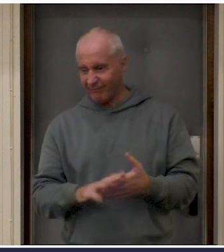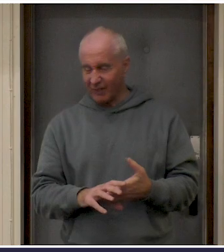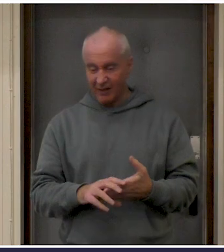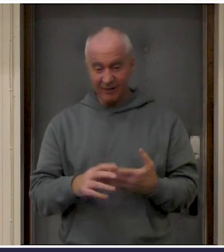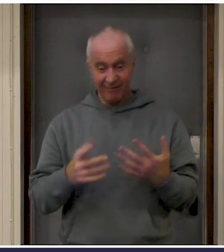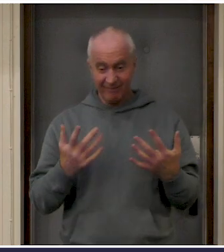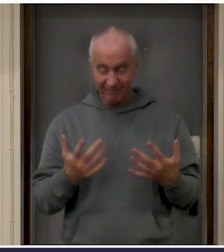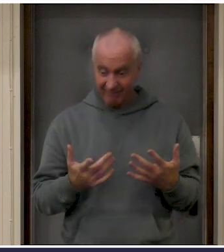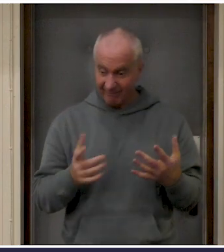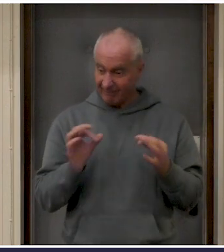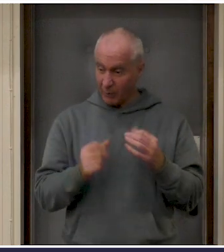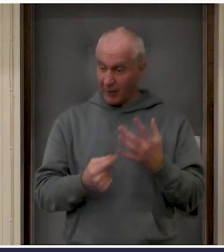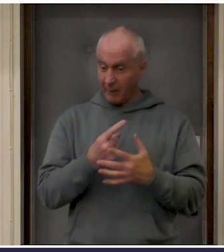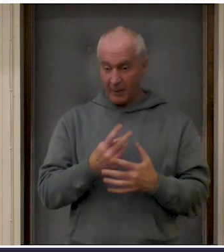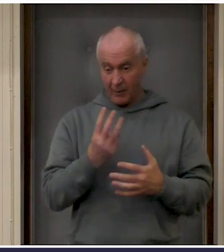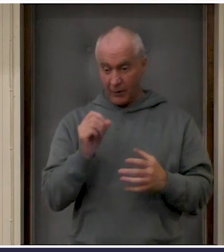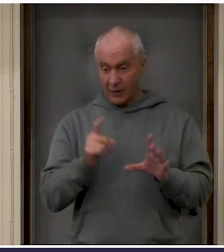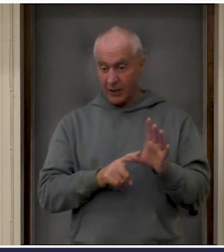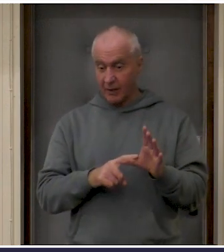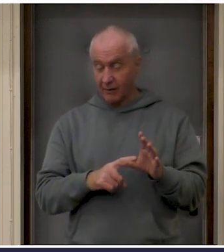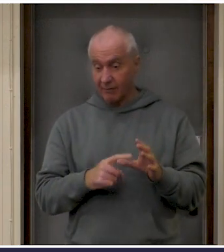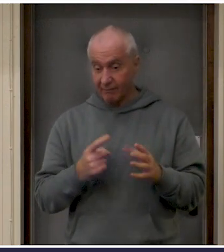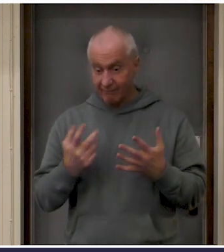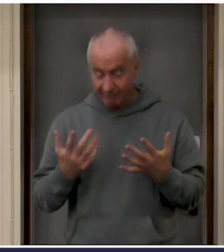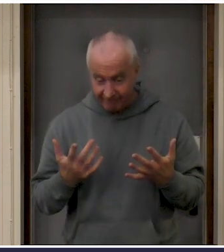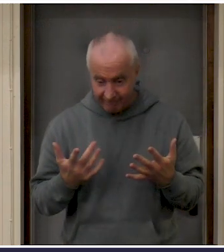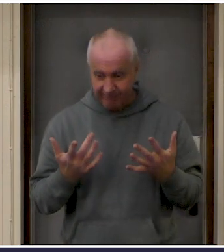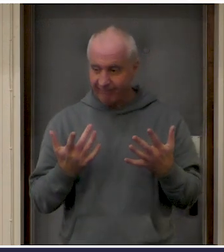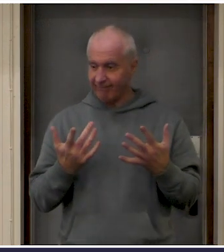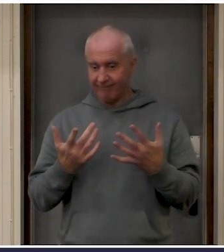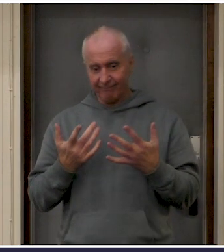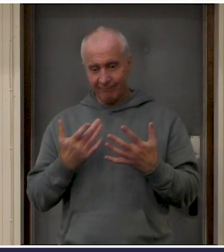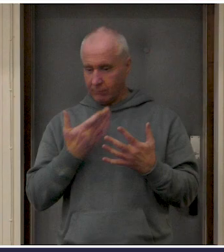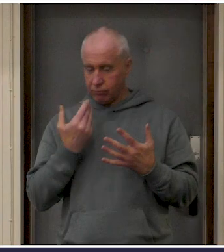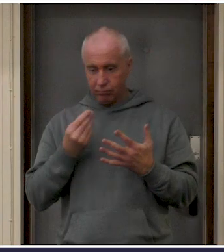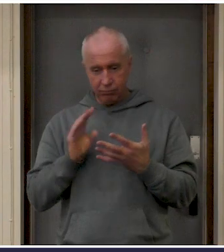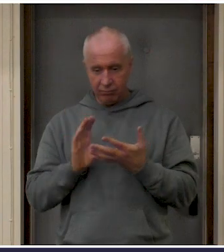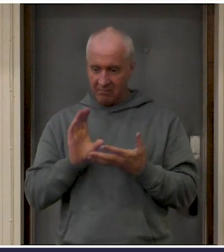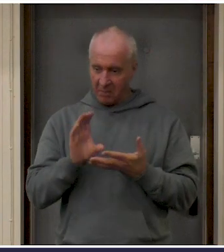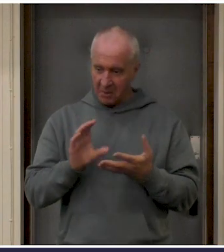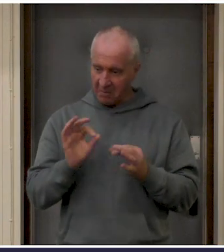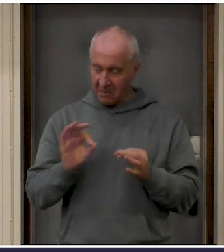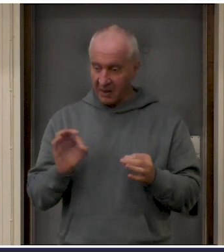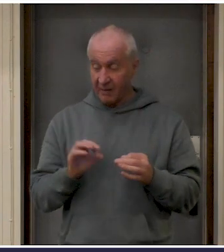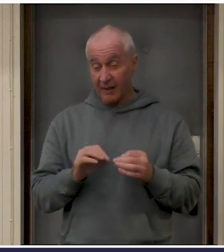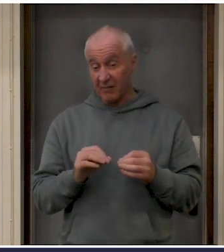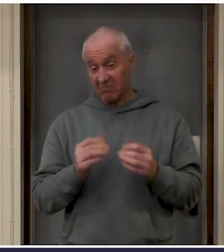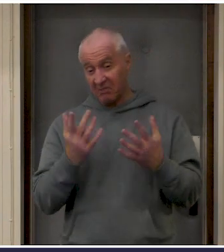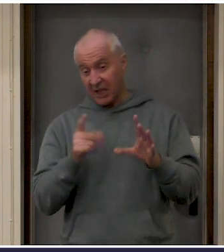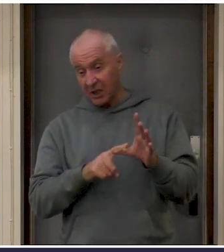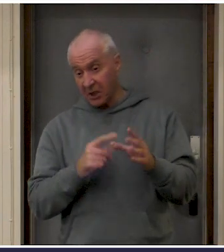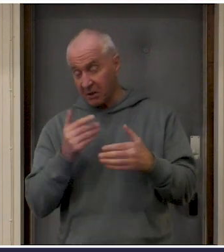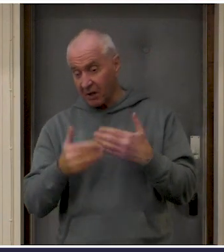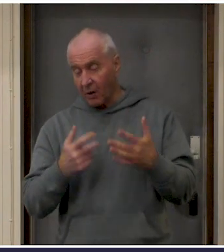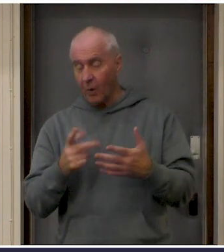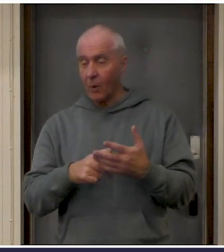so go back sort of 30 years ago, there was 2 decades of disinvestment. We've now had about a decade of investment through largely the